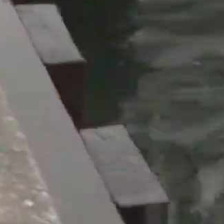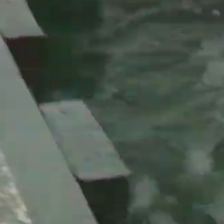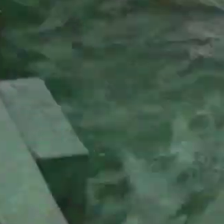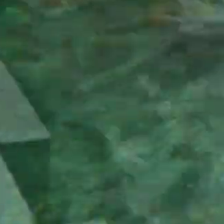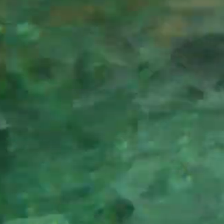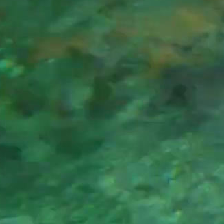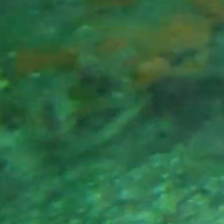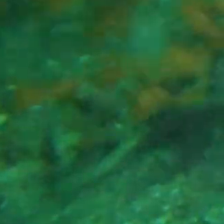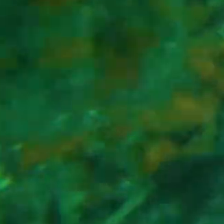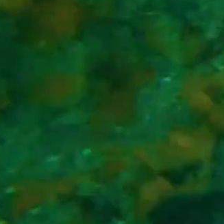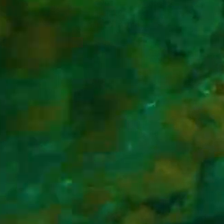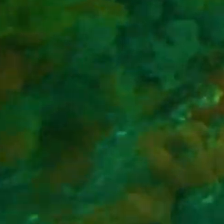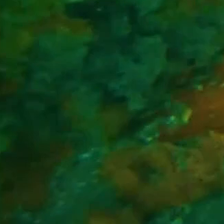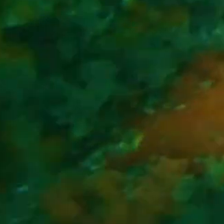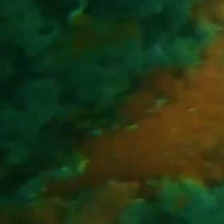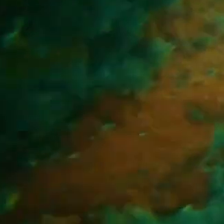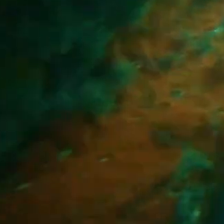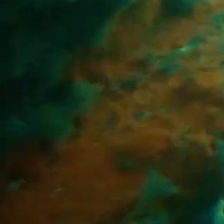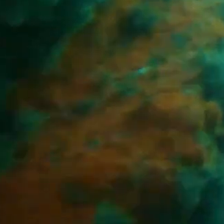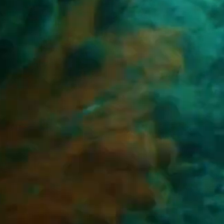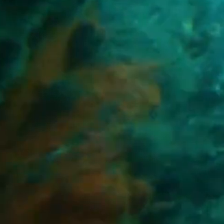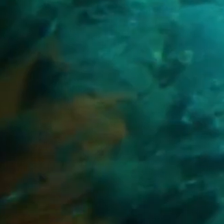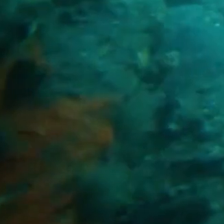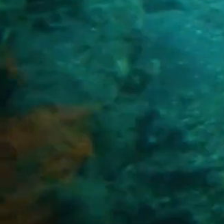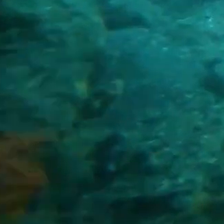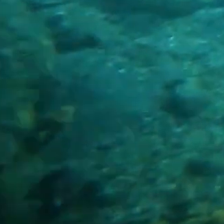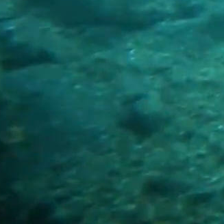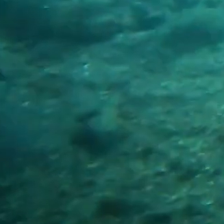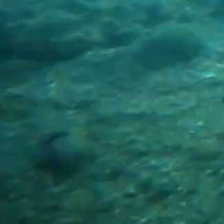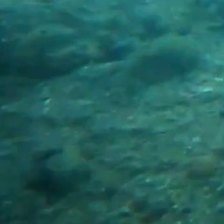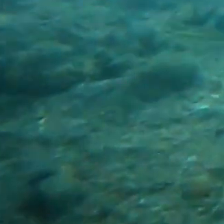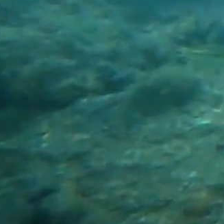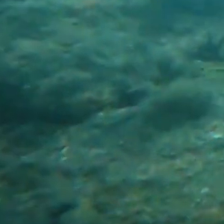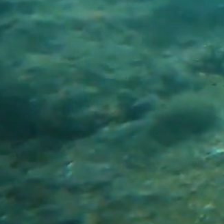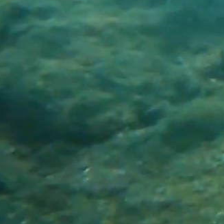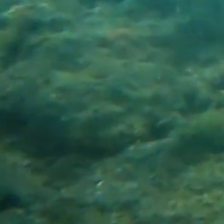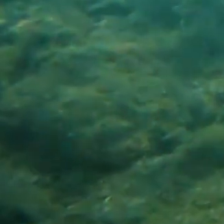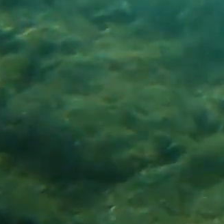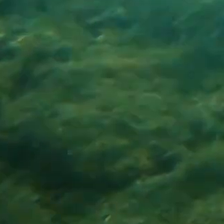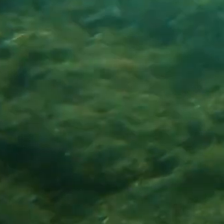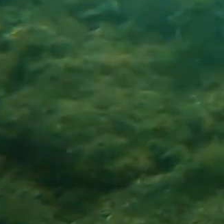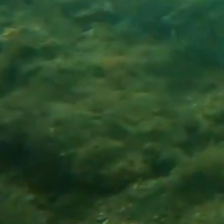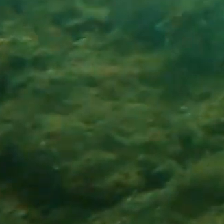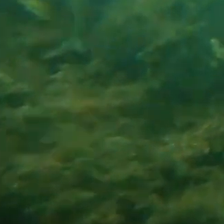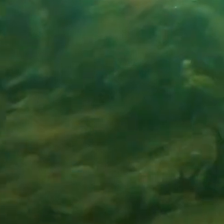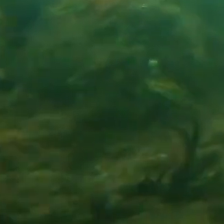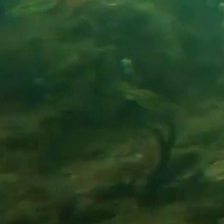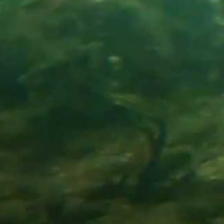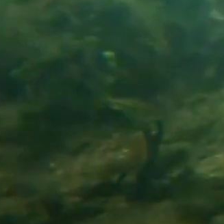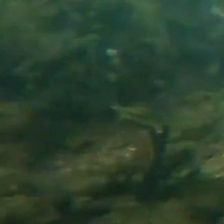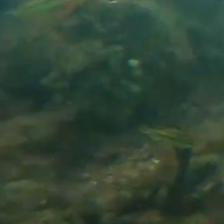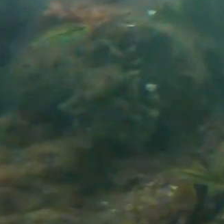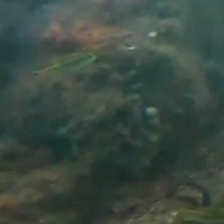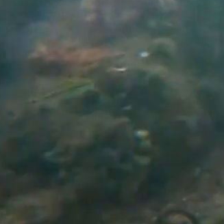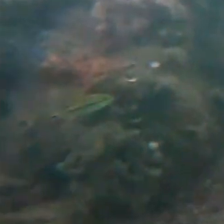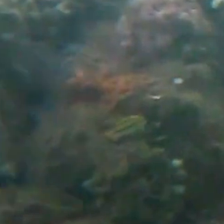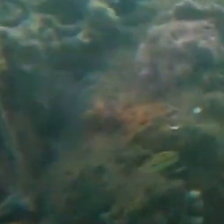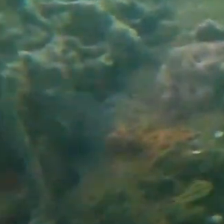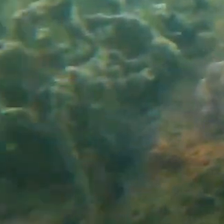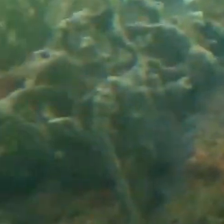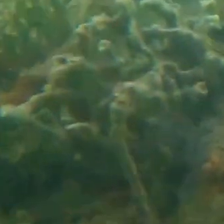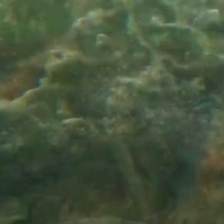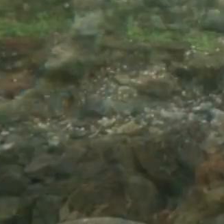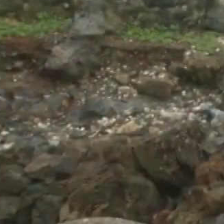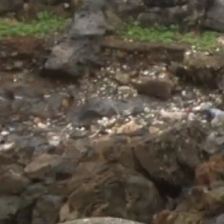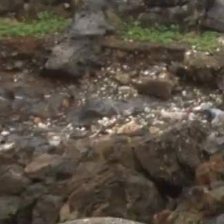prove fruitful. Reefs are built from sargassum seaweed carbon. They also have in them crushed